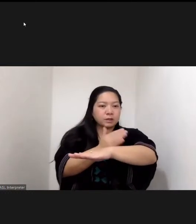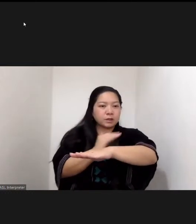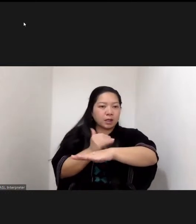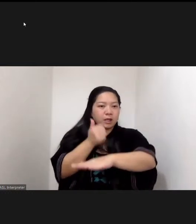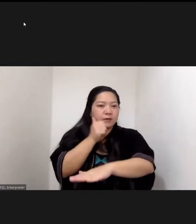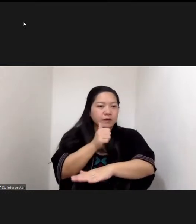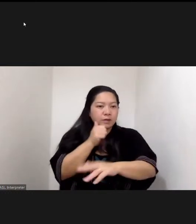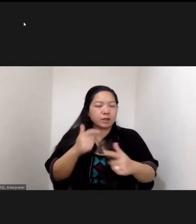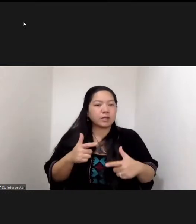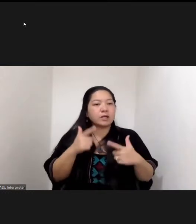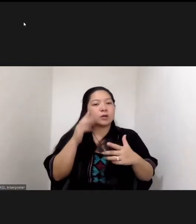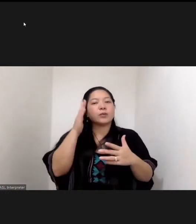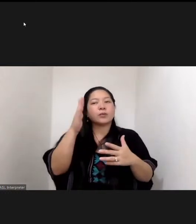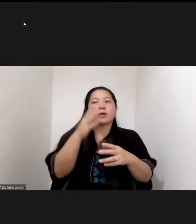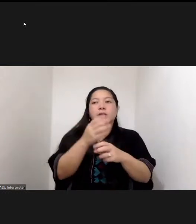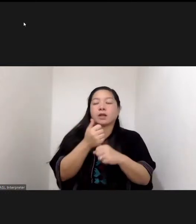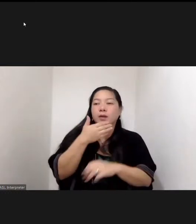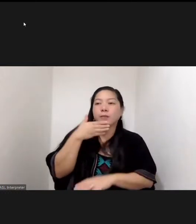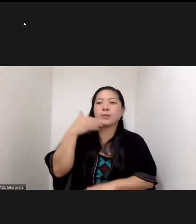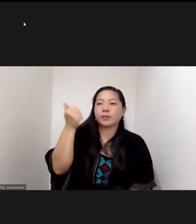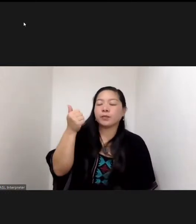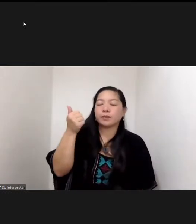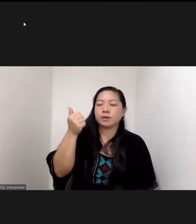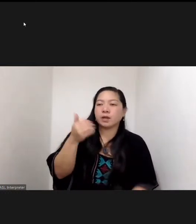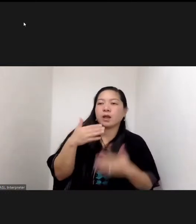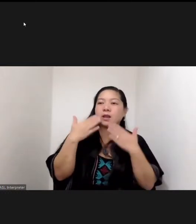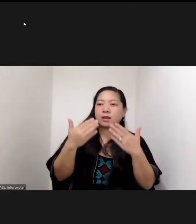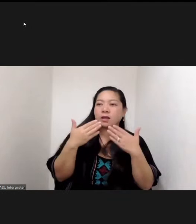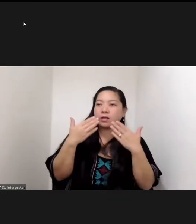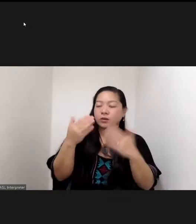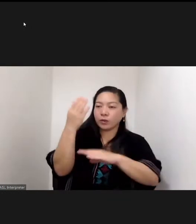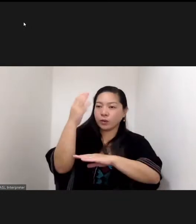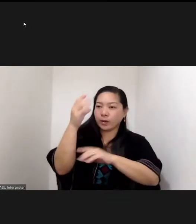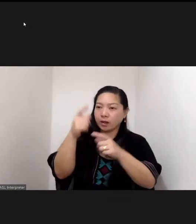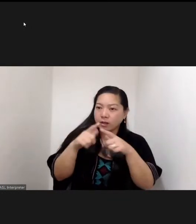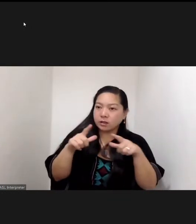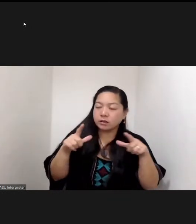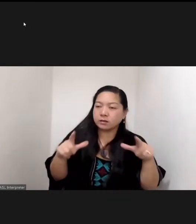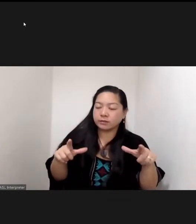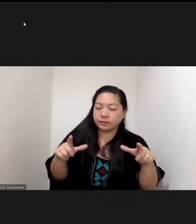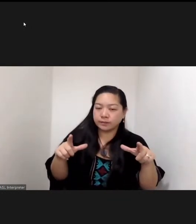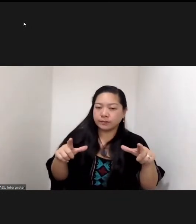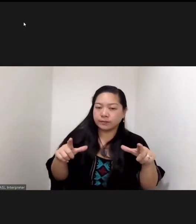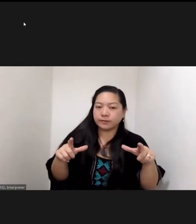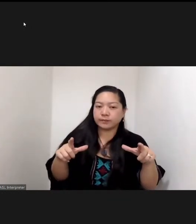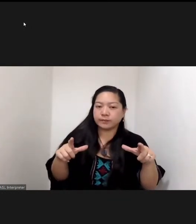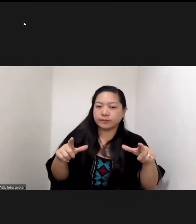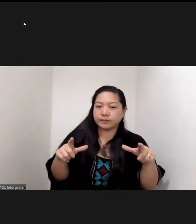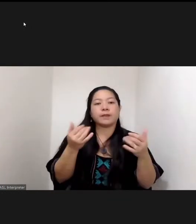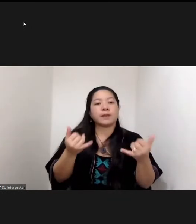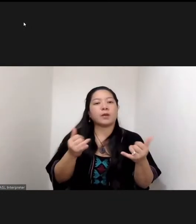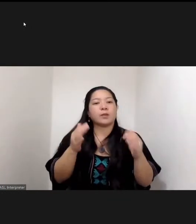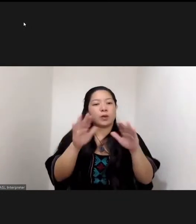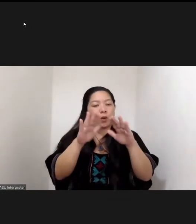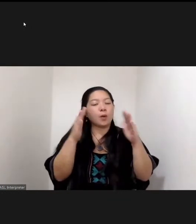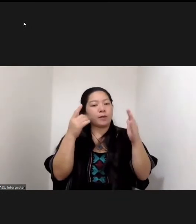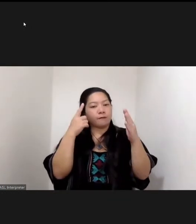will get better. Undankulu na Sizus Masi. And now we'll open for